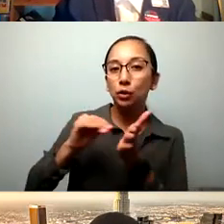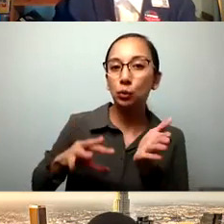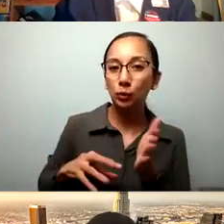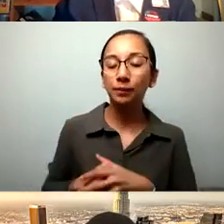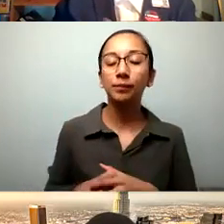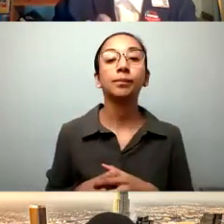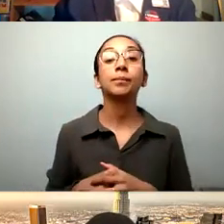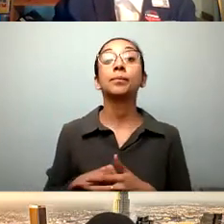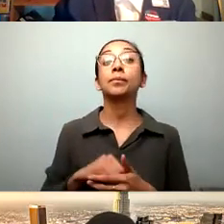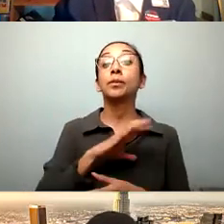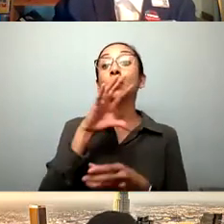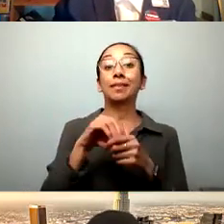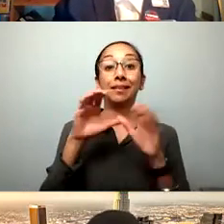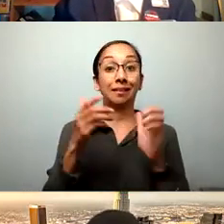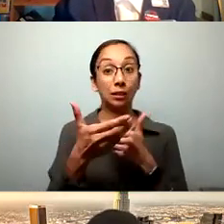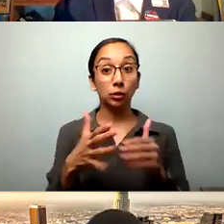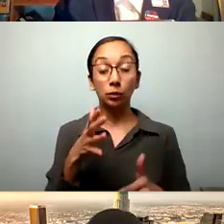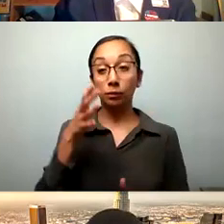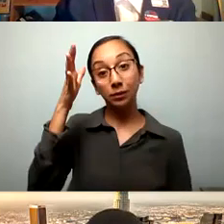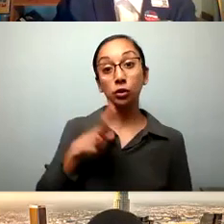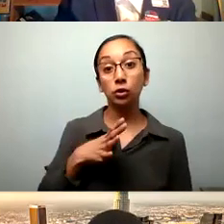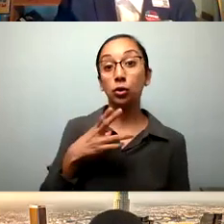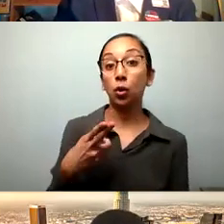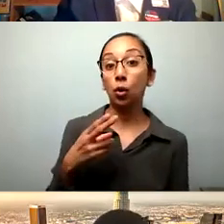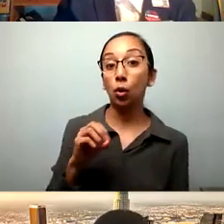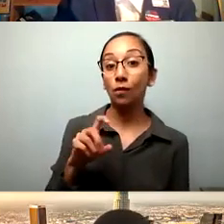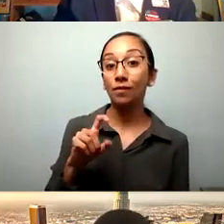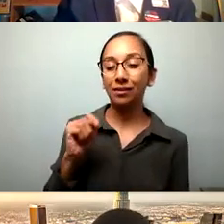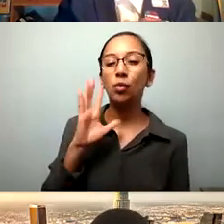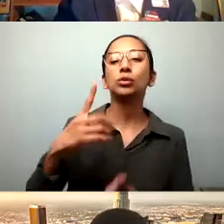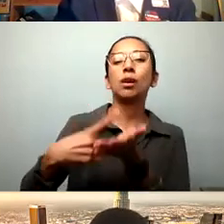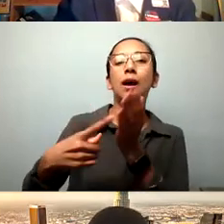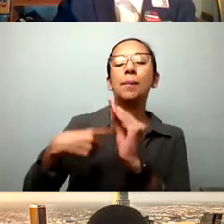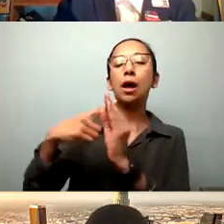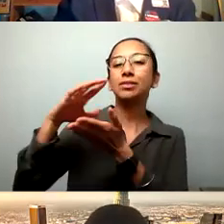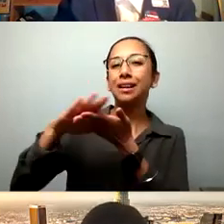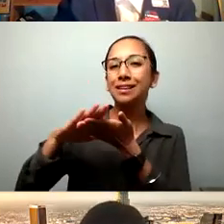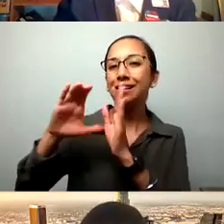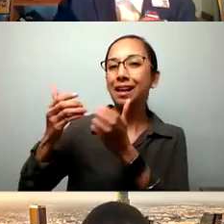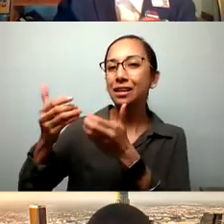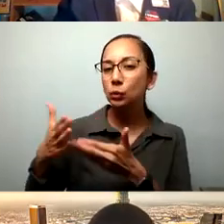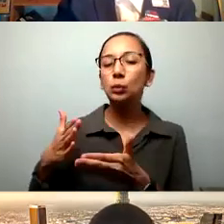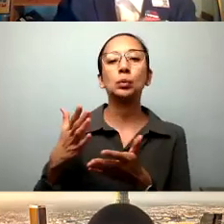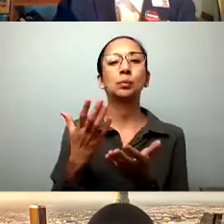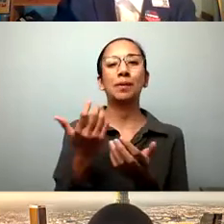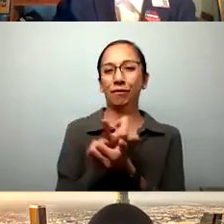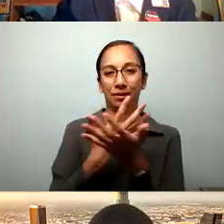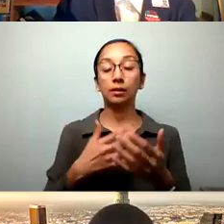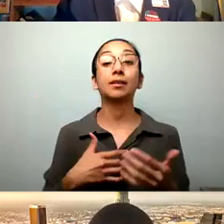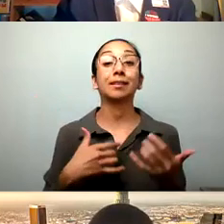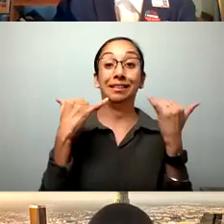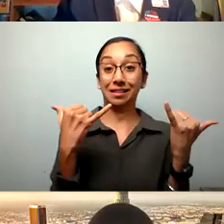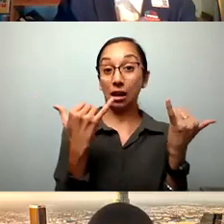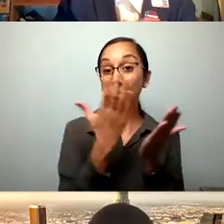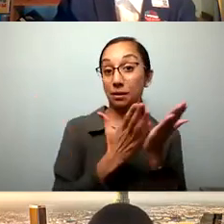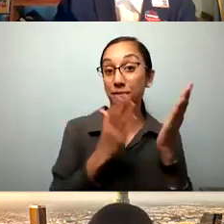the classrooms tonight, Mr. Hovatter will talk about how we've sanitized our classrooms and got everything ready for our teachers. And we do have teachers now teaching